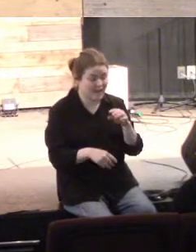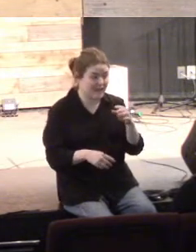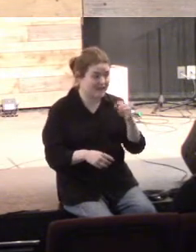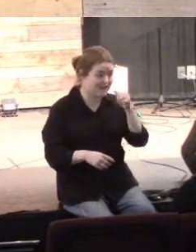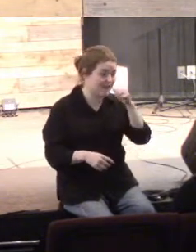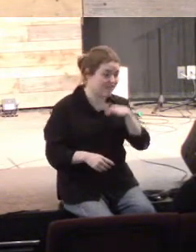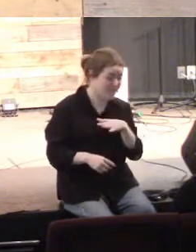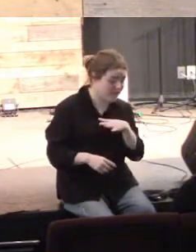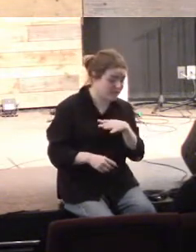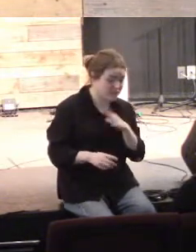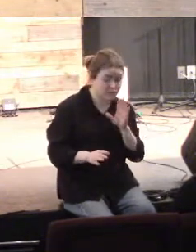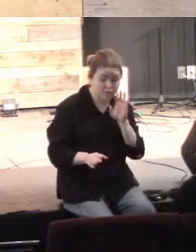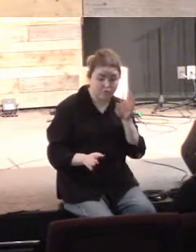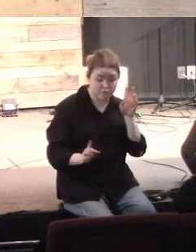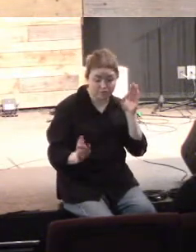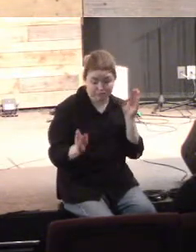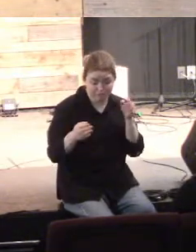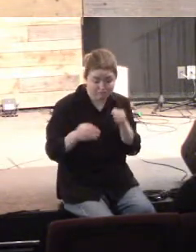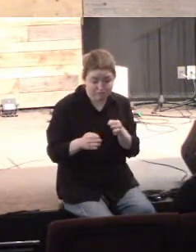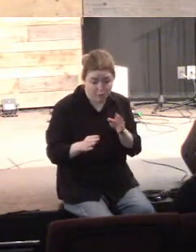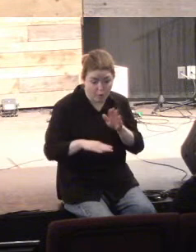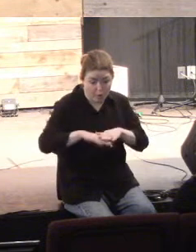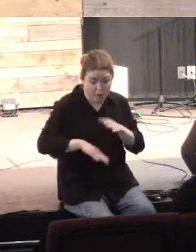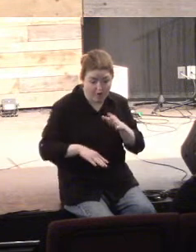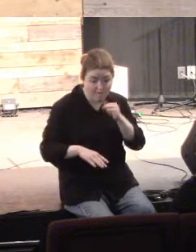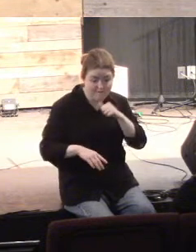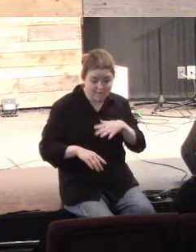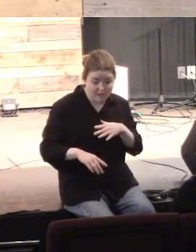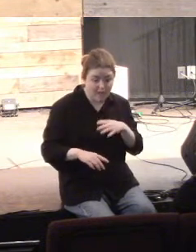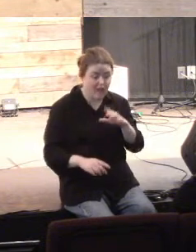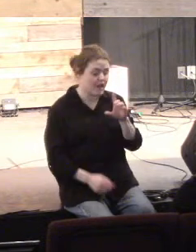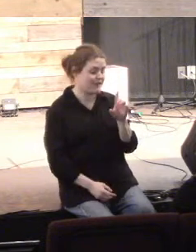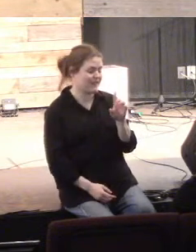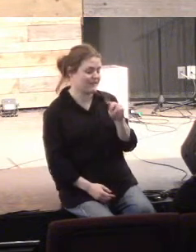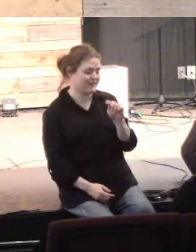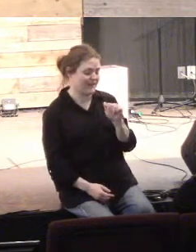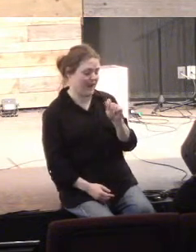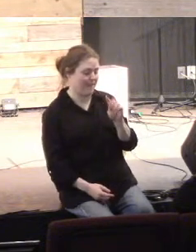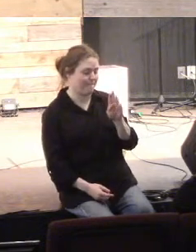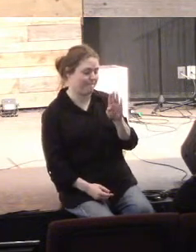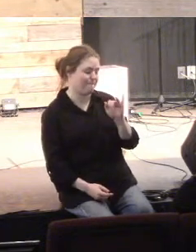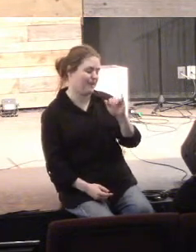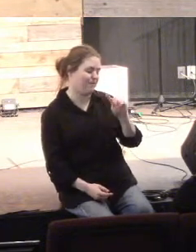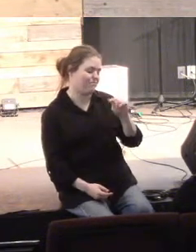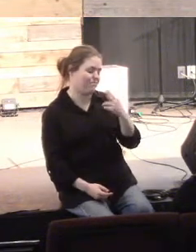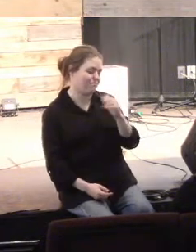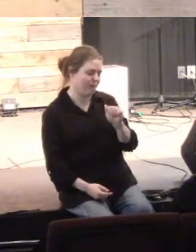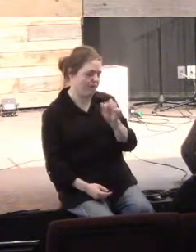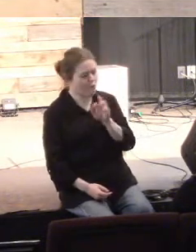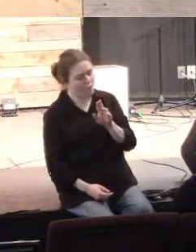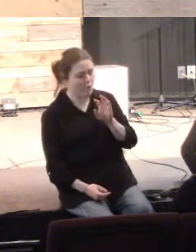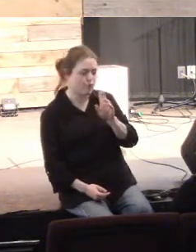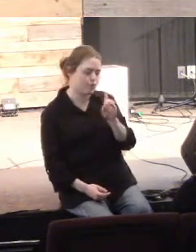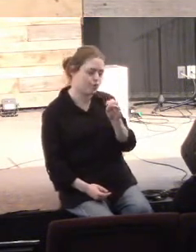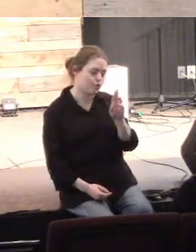And so we've got Tabitha or Dorcas. She is dead.